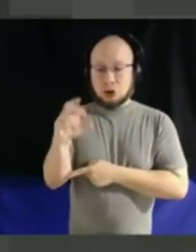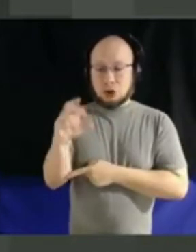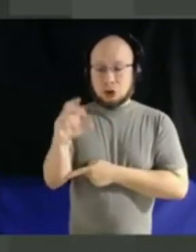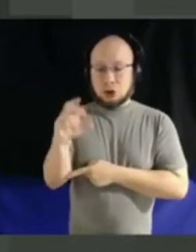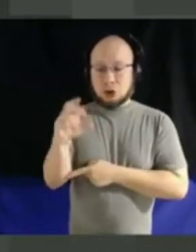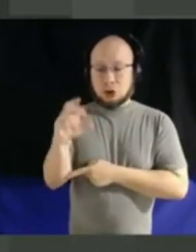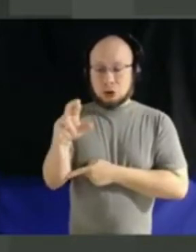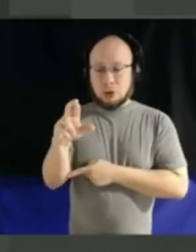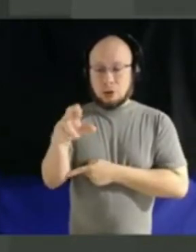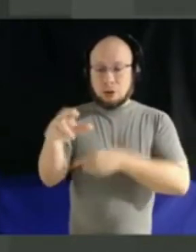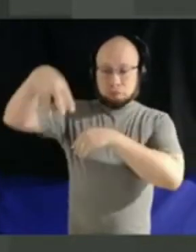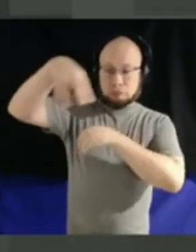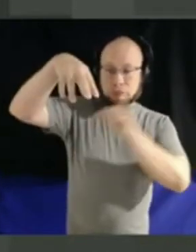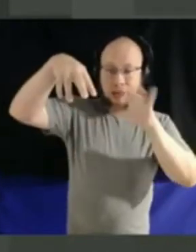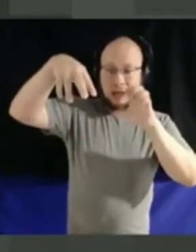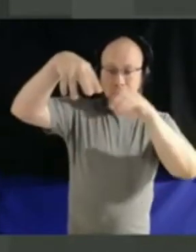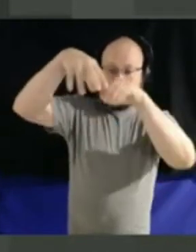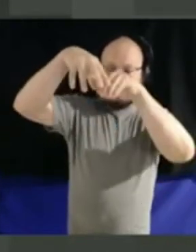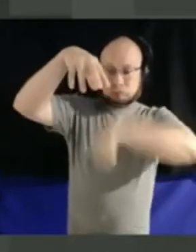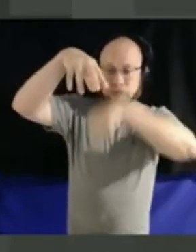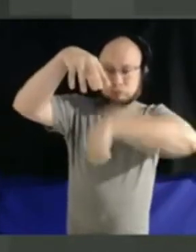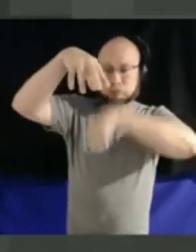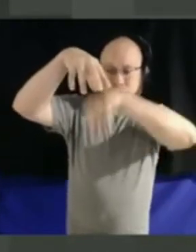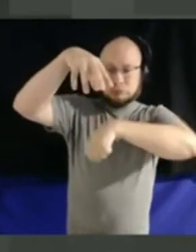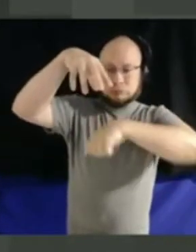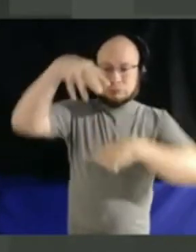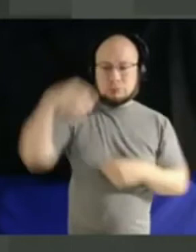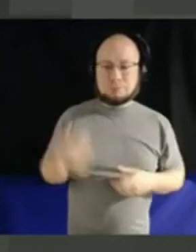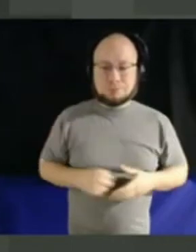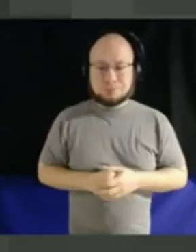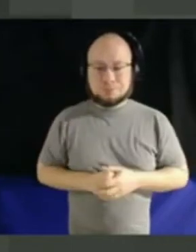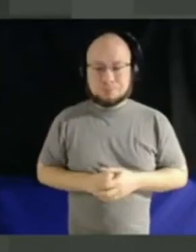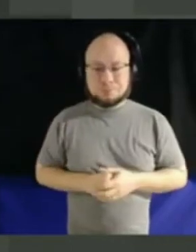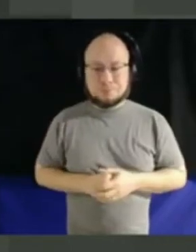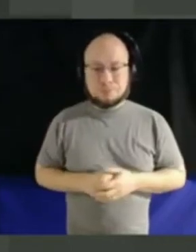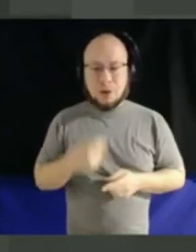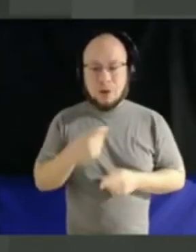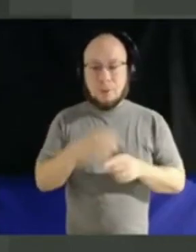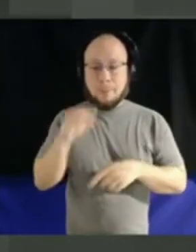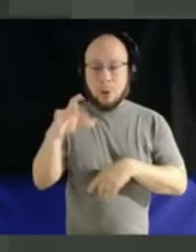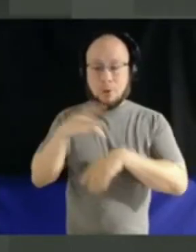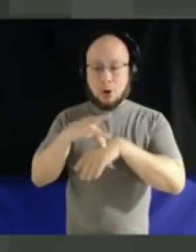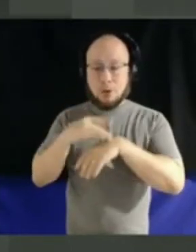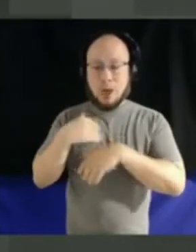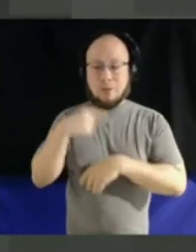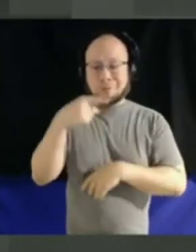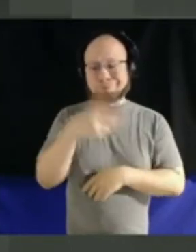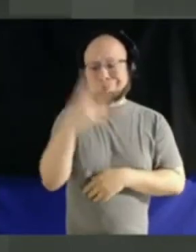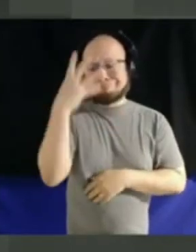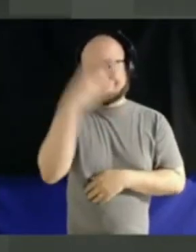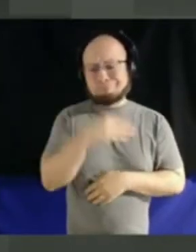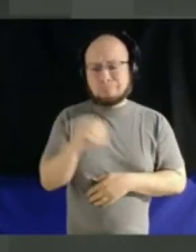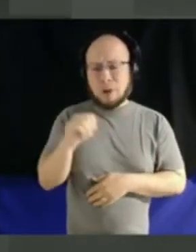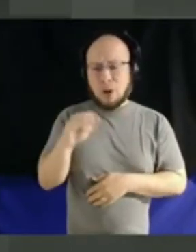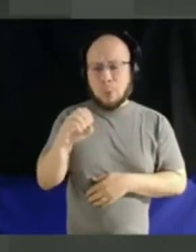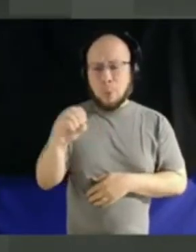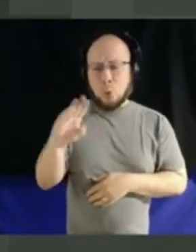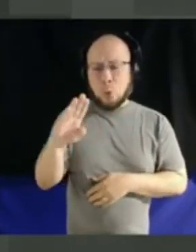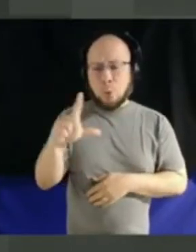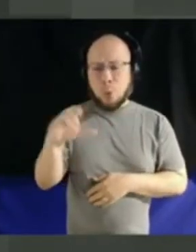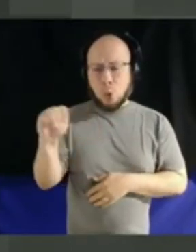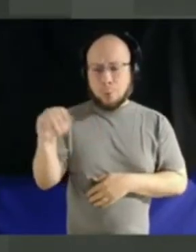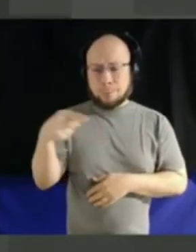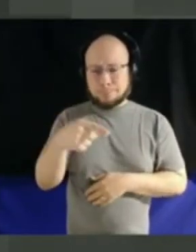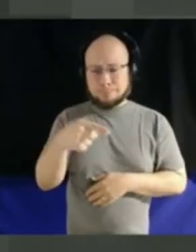attacking. It's chill as they look. From Minecraft Earth, we have the adorable Moo Bloom. I hear they